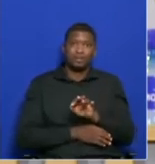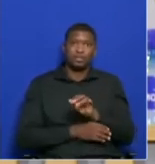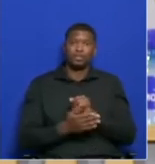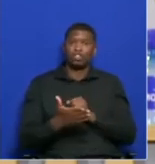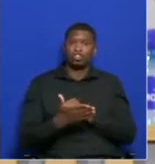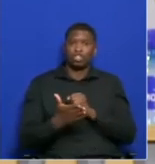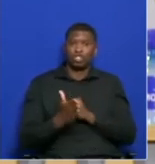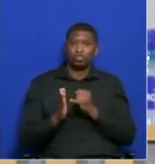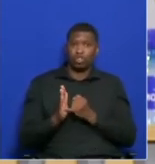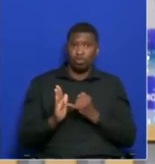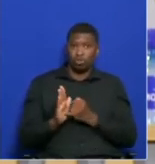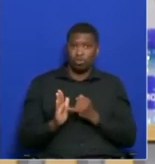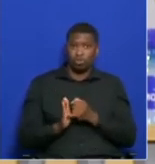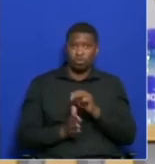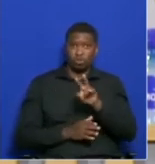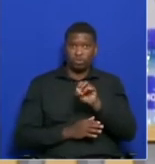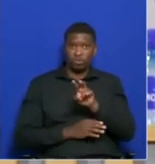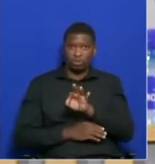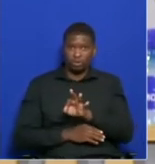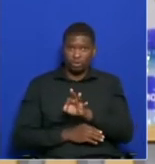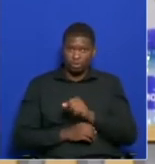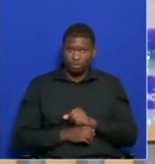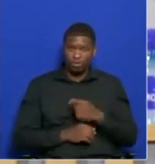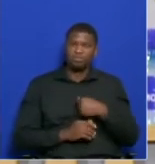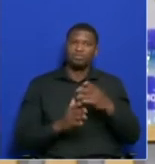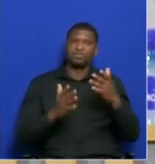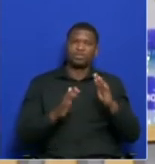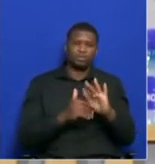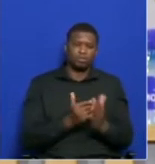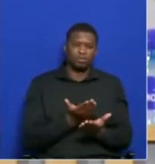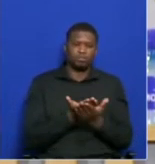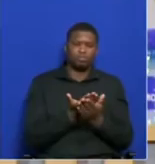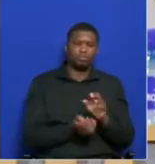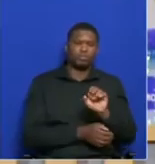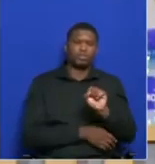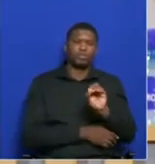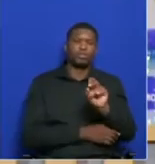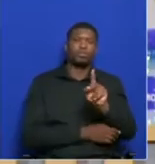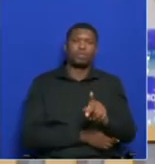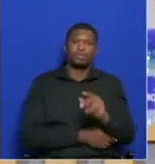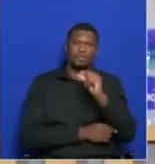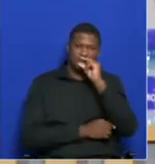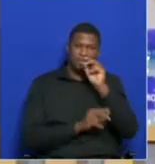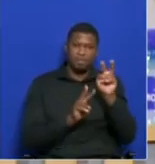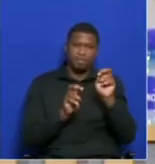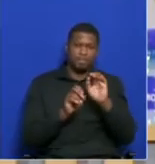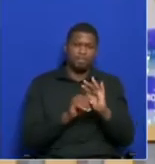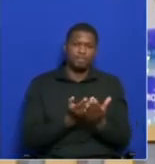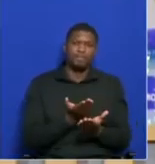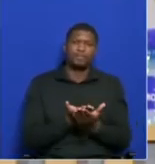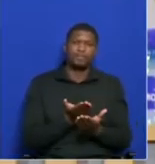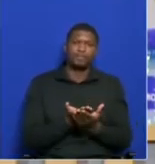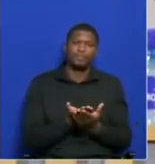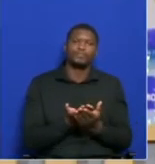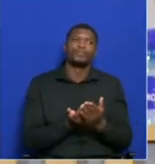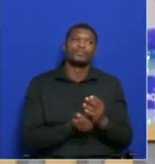2023. I've attached the SOP marked Annex TS5.